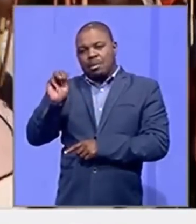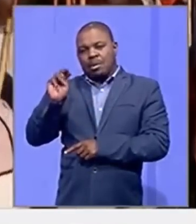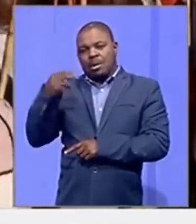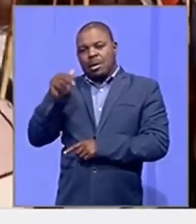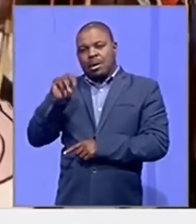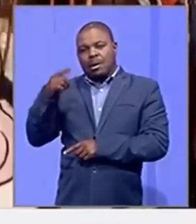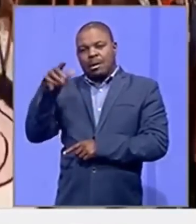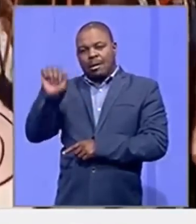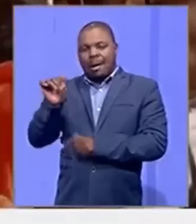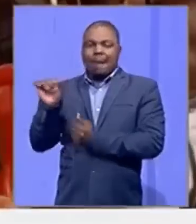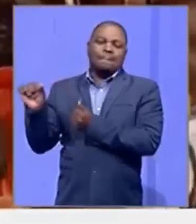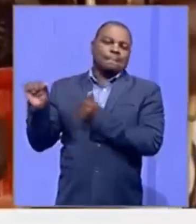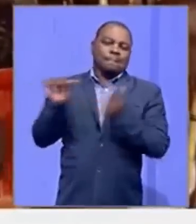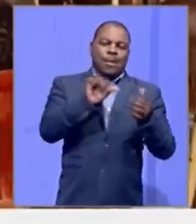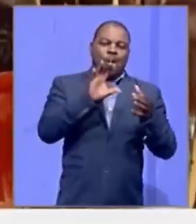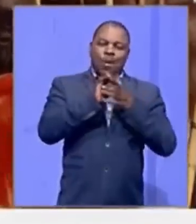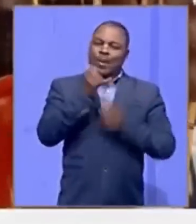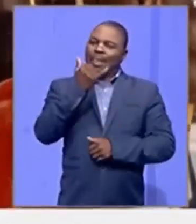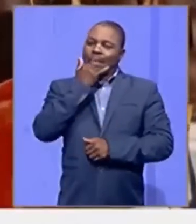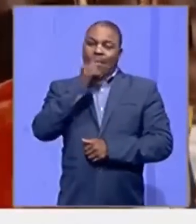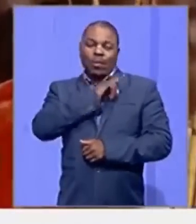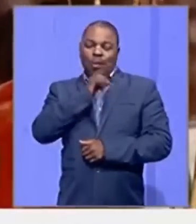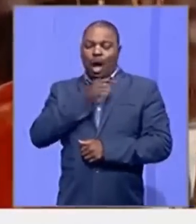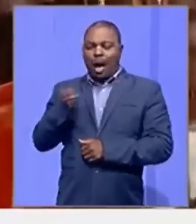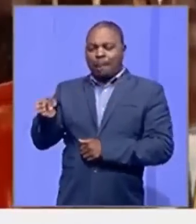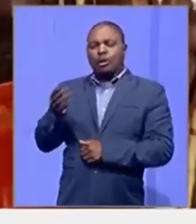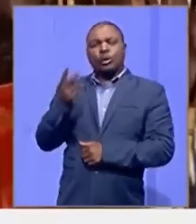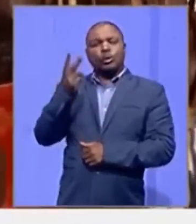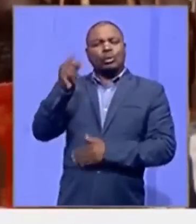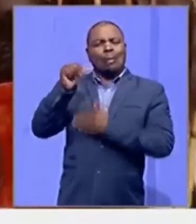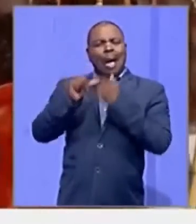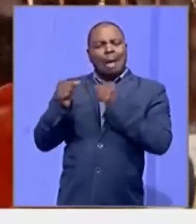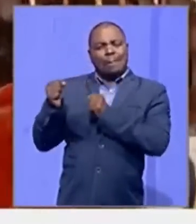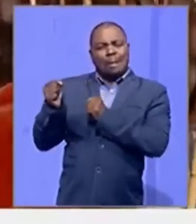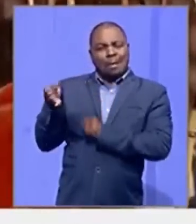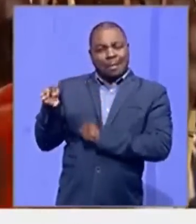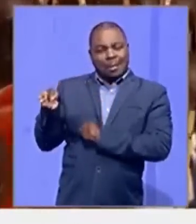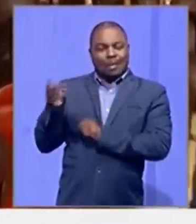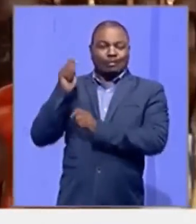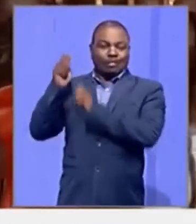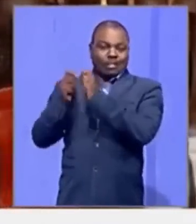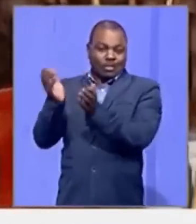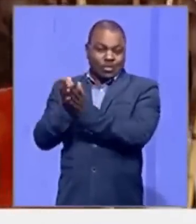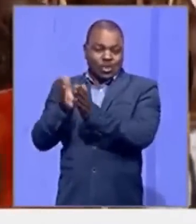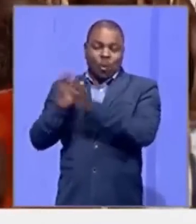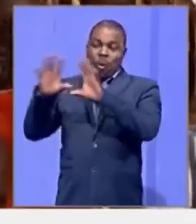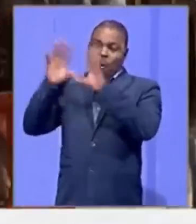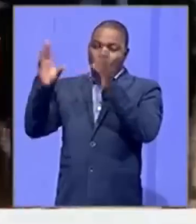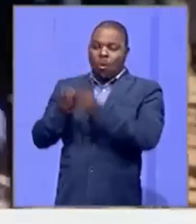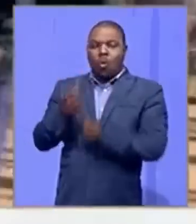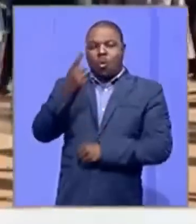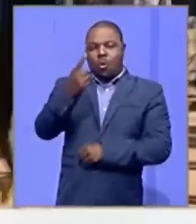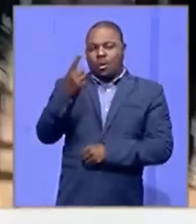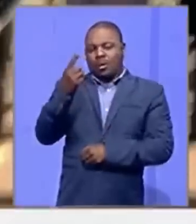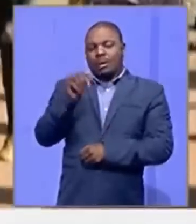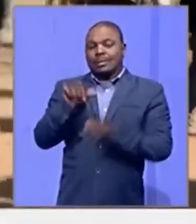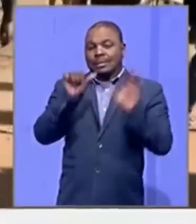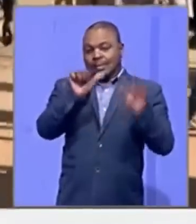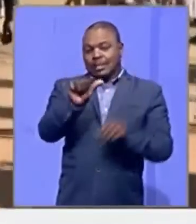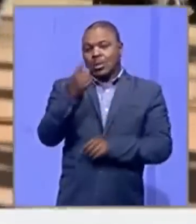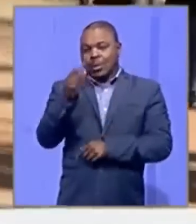boela gae ka morago ga go fetša sebaka sa dikgwedi tše pedi komeng. Badikana ka moka ba 110